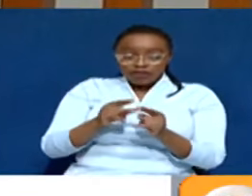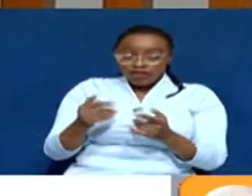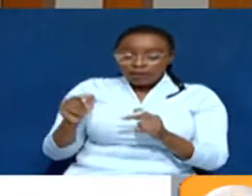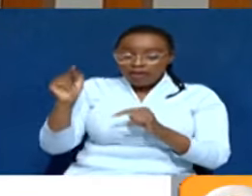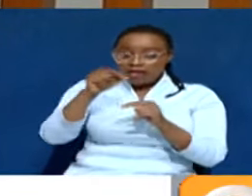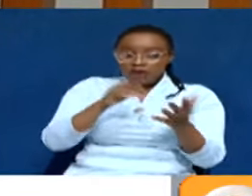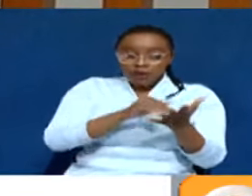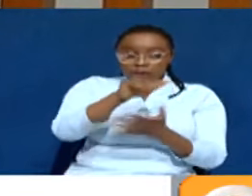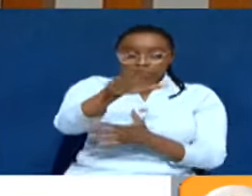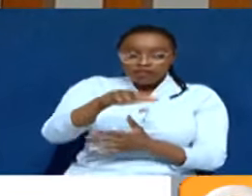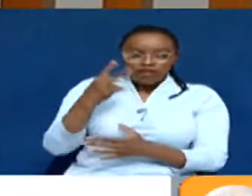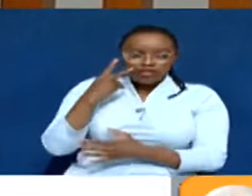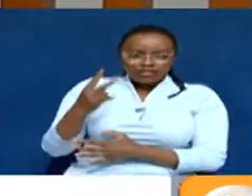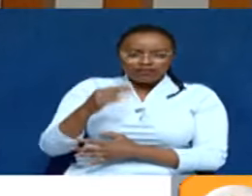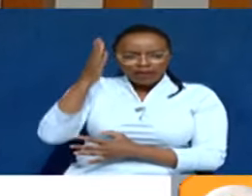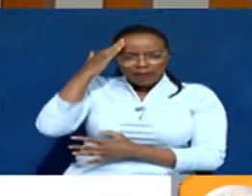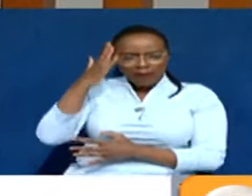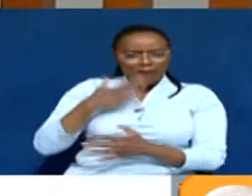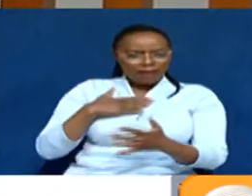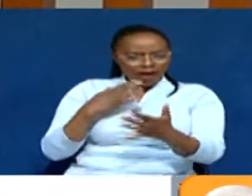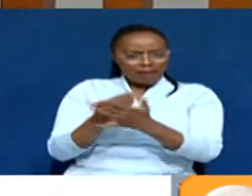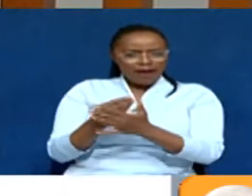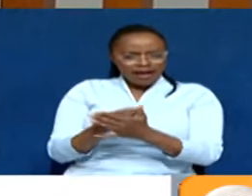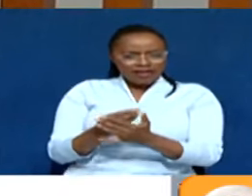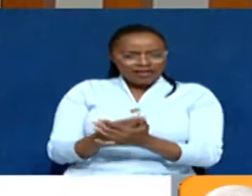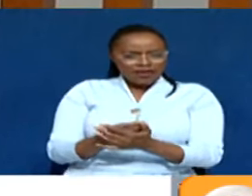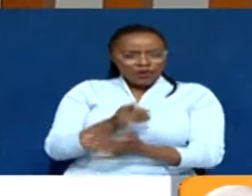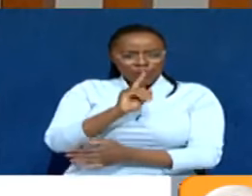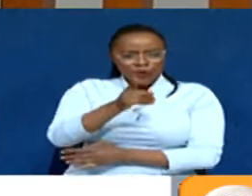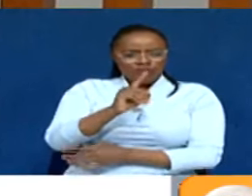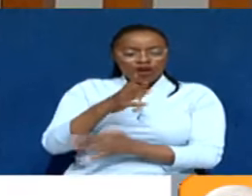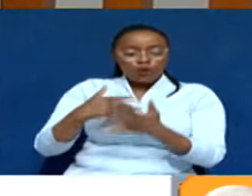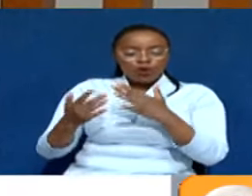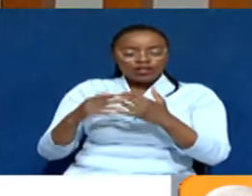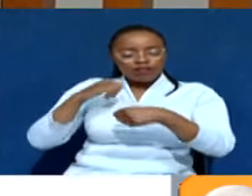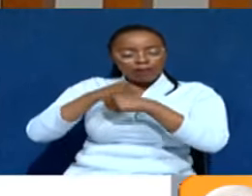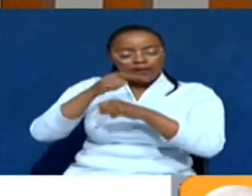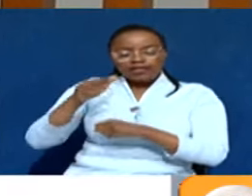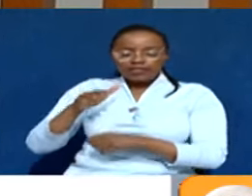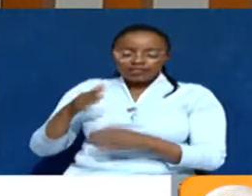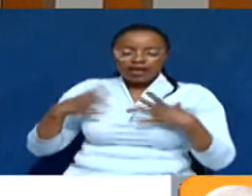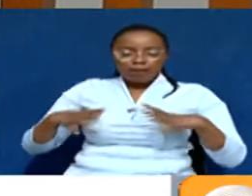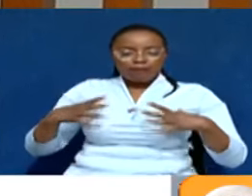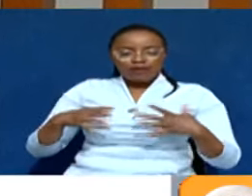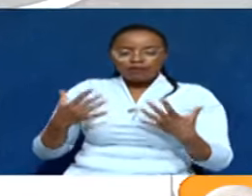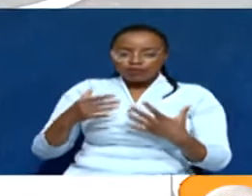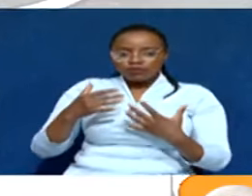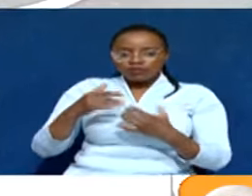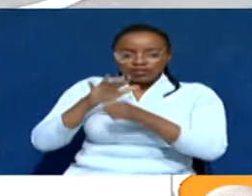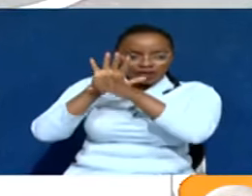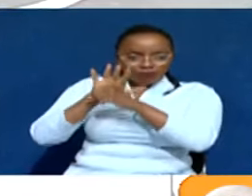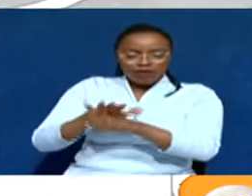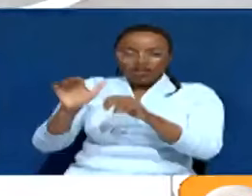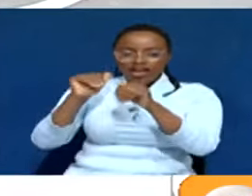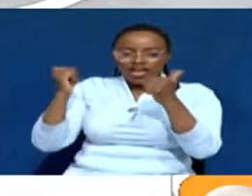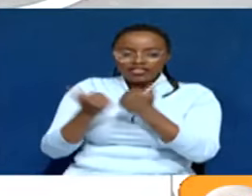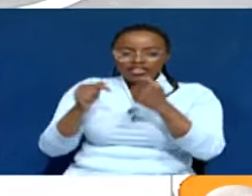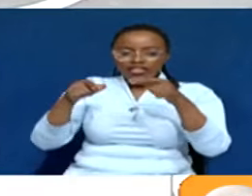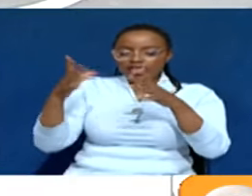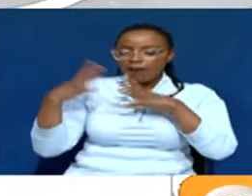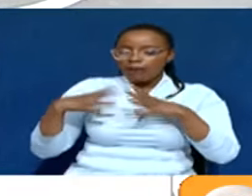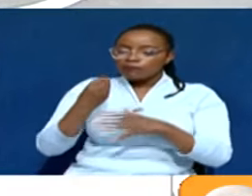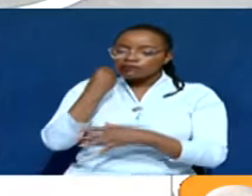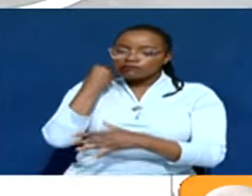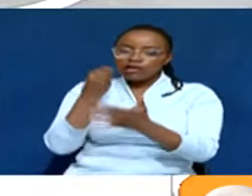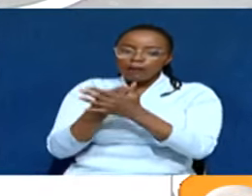And then I come there, nikikuona even nikikumbuka pesa zangu. That's what triggers most of them. Mm. That's a very good point. So the agents are the ones who